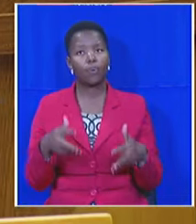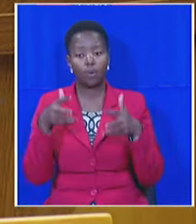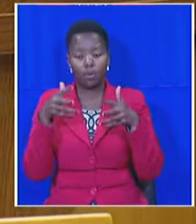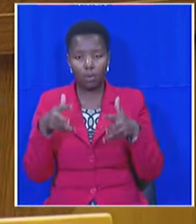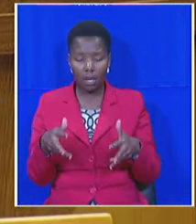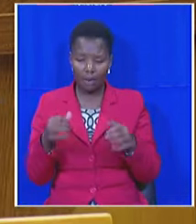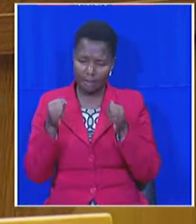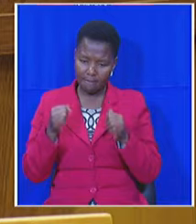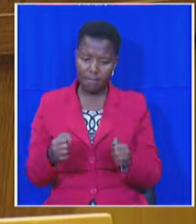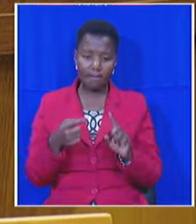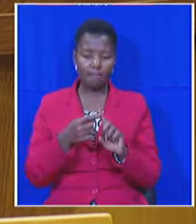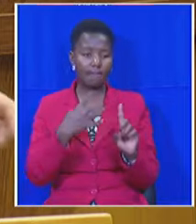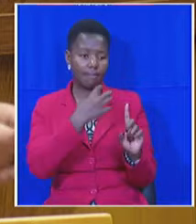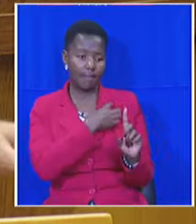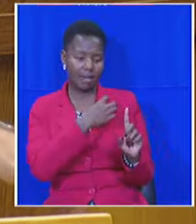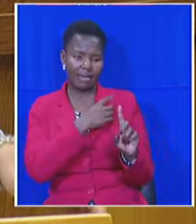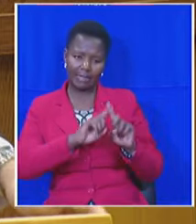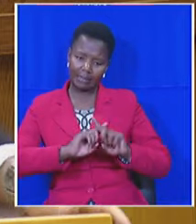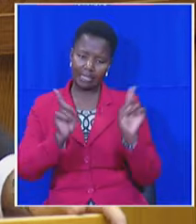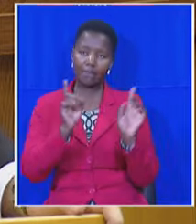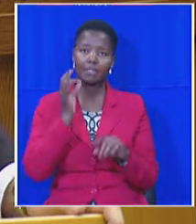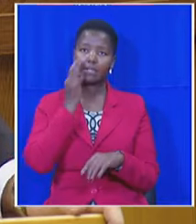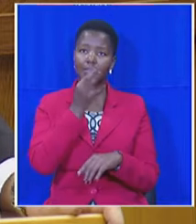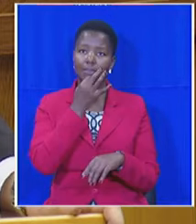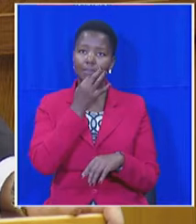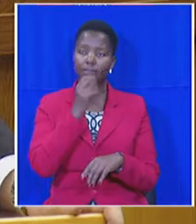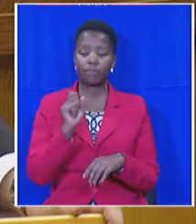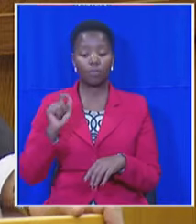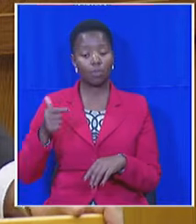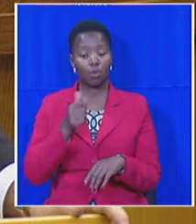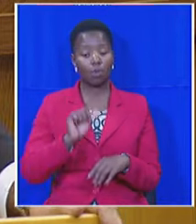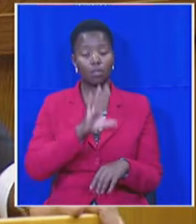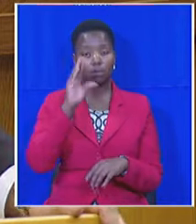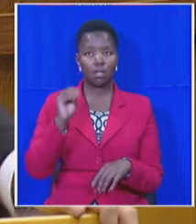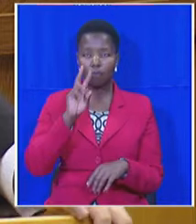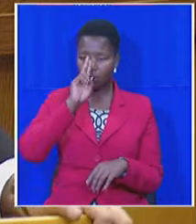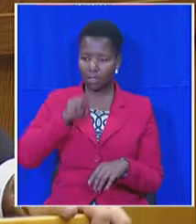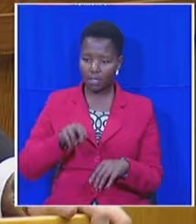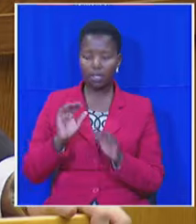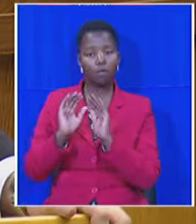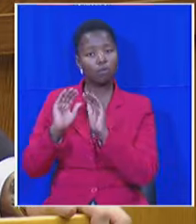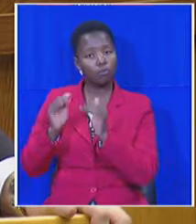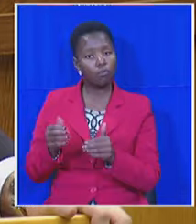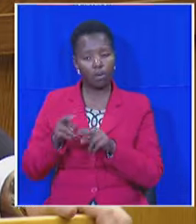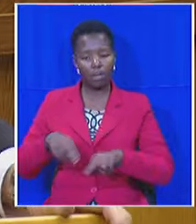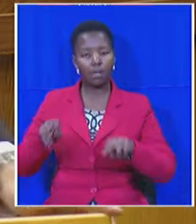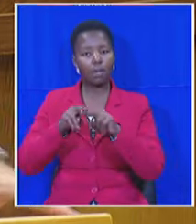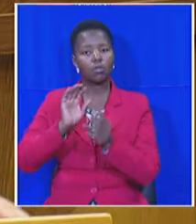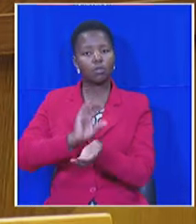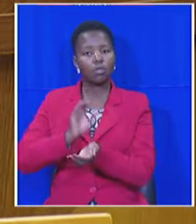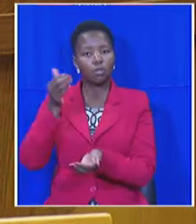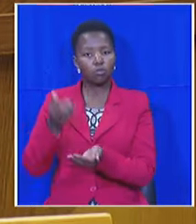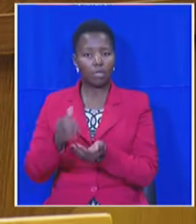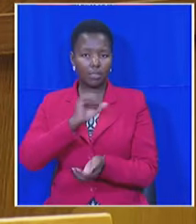statement from the minister, which read, and I quote, "All South Africans need to protect the National Treasury